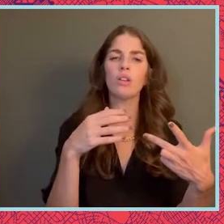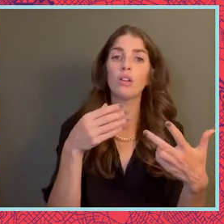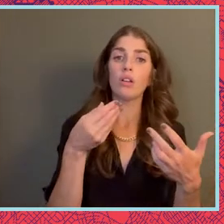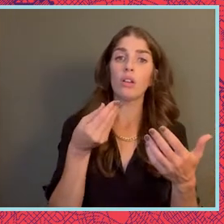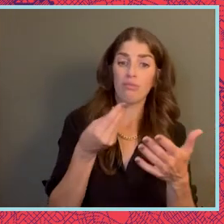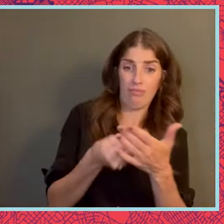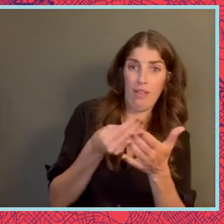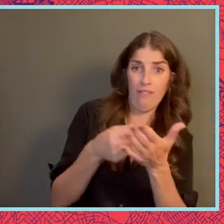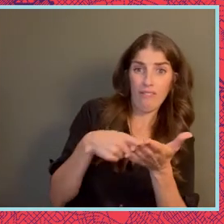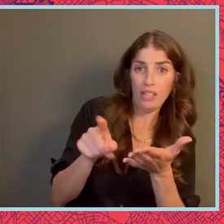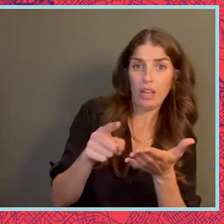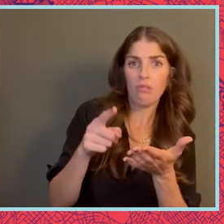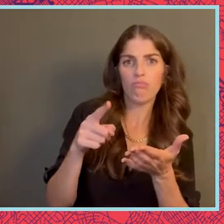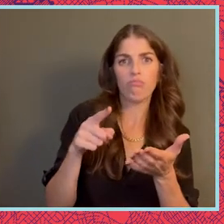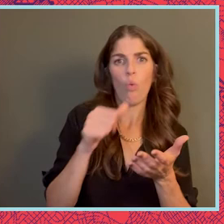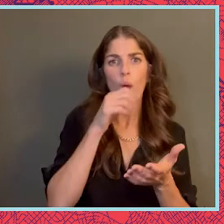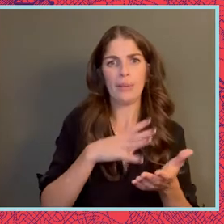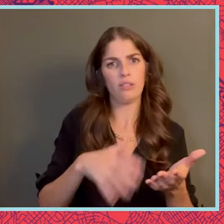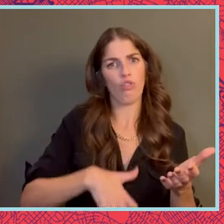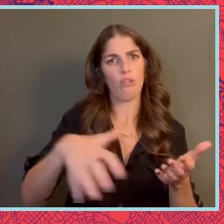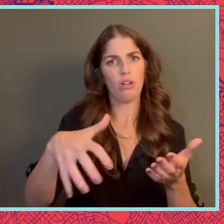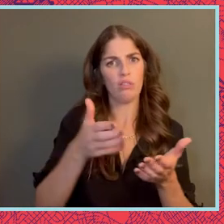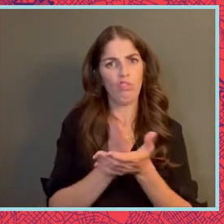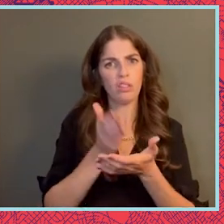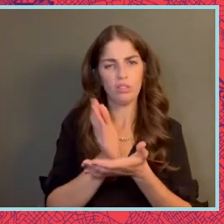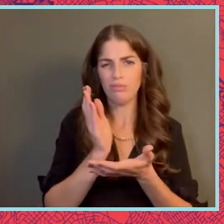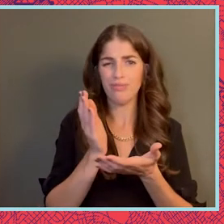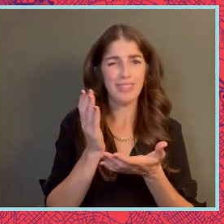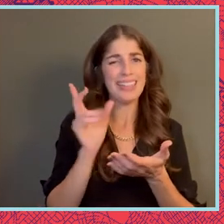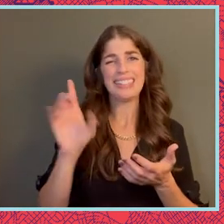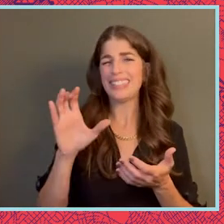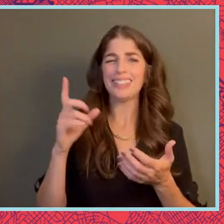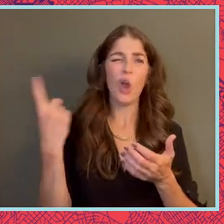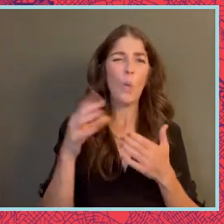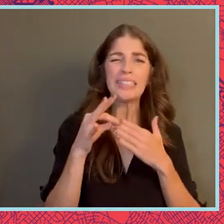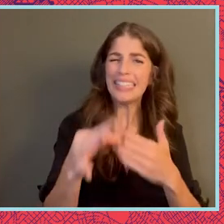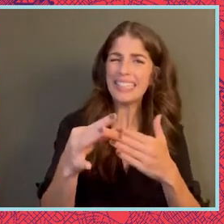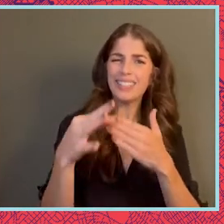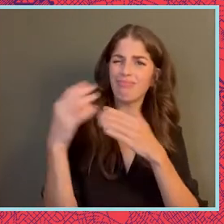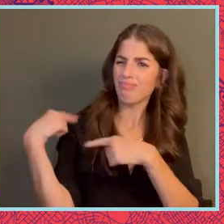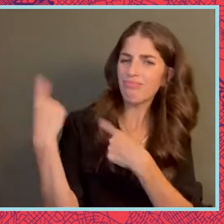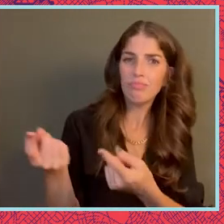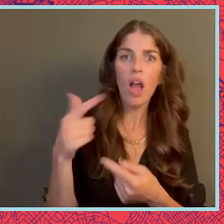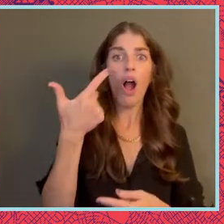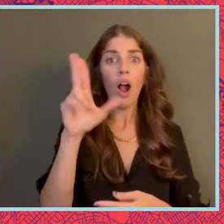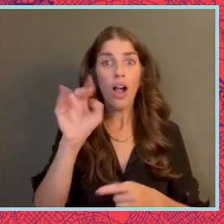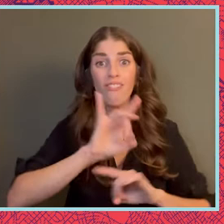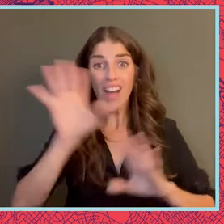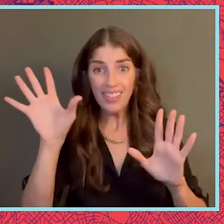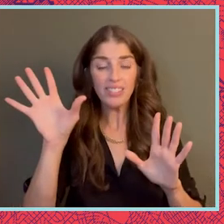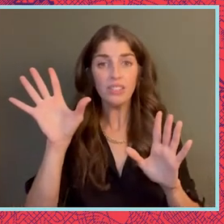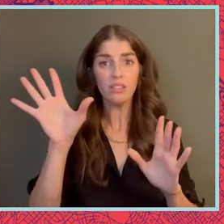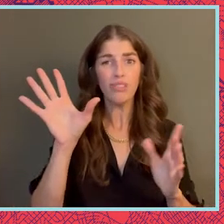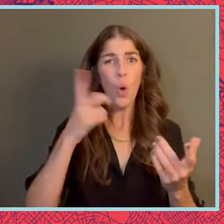when we're talking about using local dollars to support women's reproductive rights. DC have always been on the forefront. Gun violence prevention measures, DC have always been has